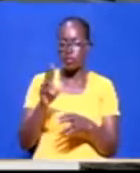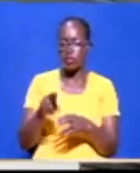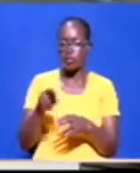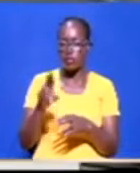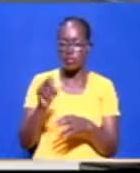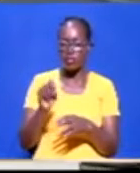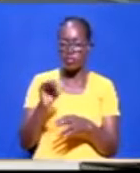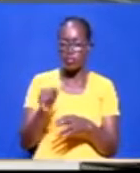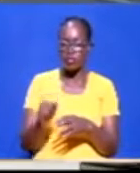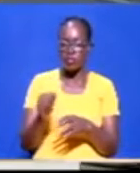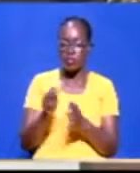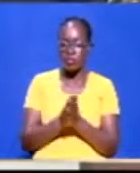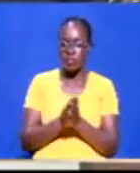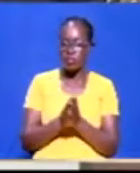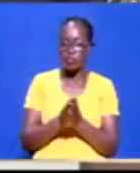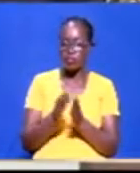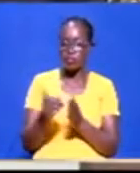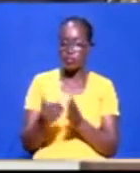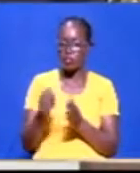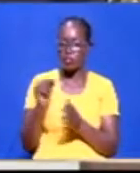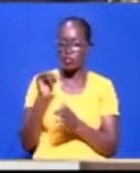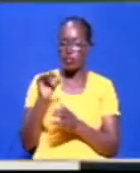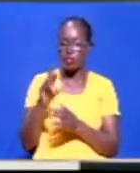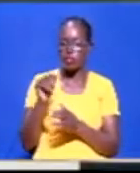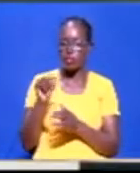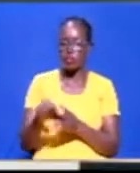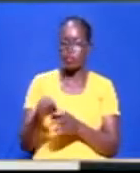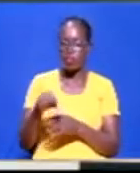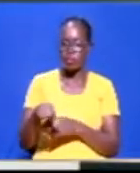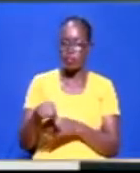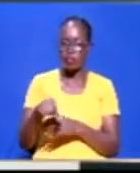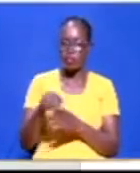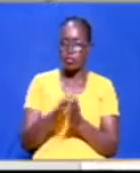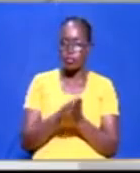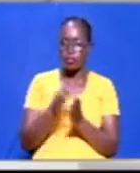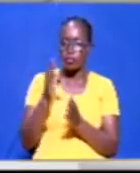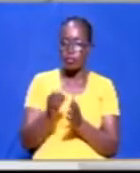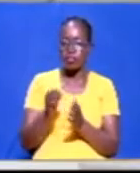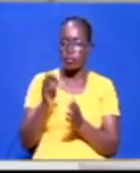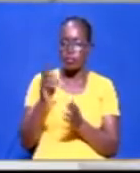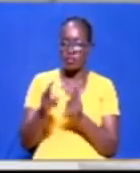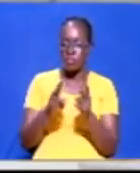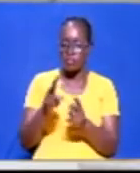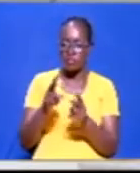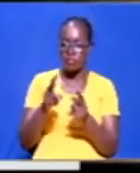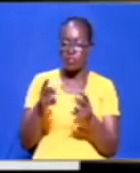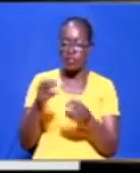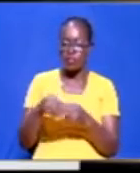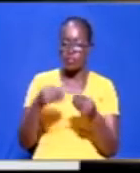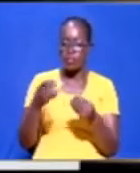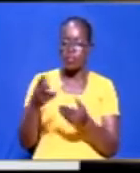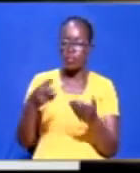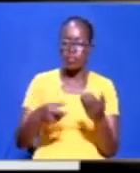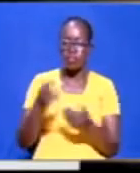Kuwait, and Iraq. The cartel said it would phase out by September 2022 oil production cuts that were brought in last